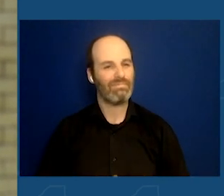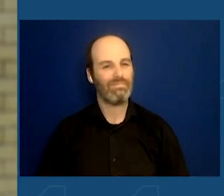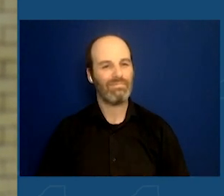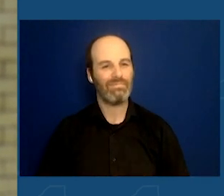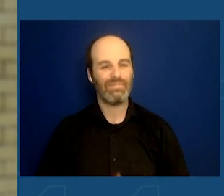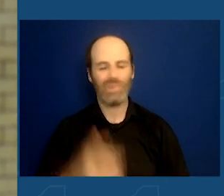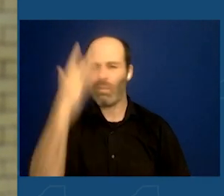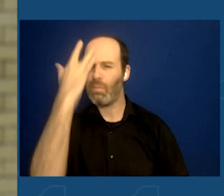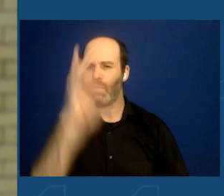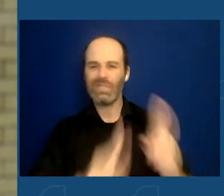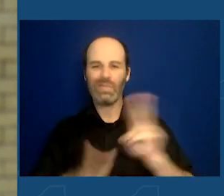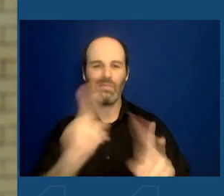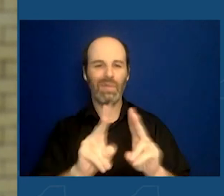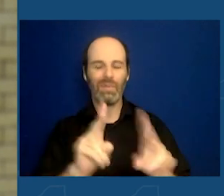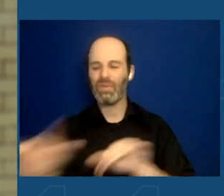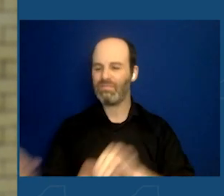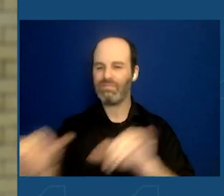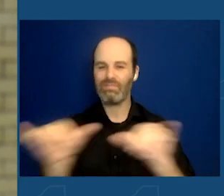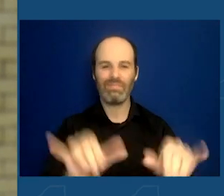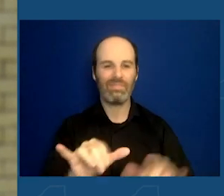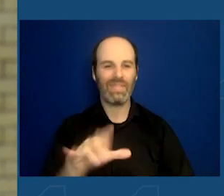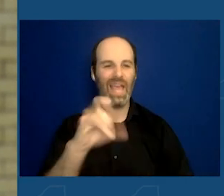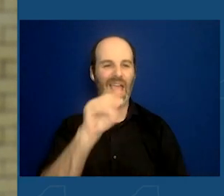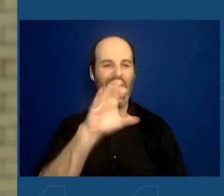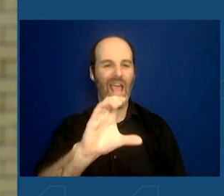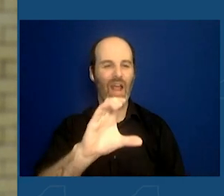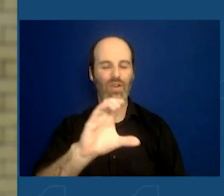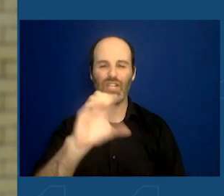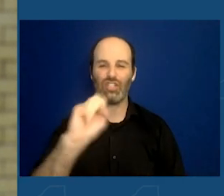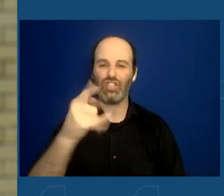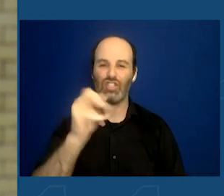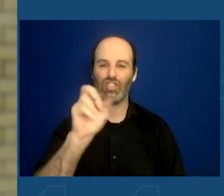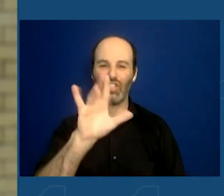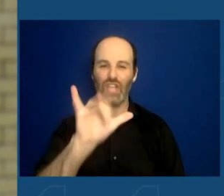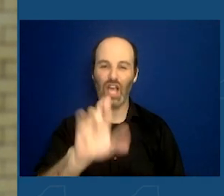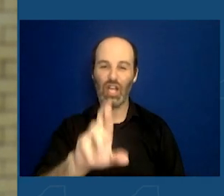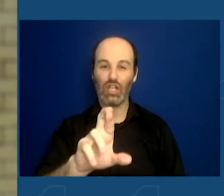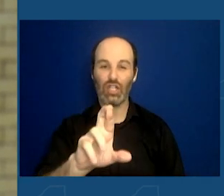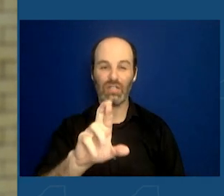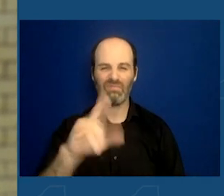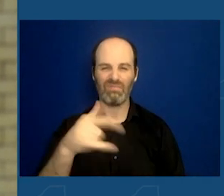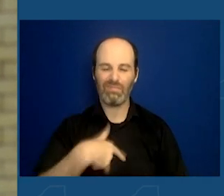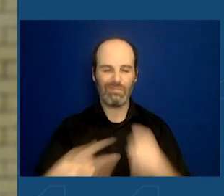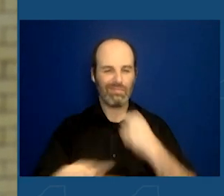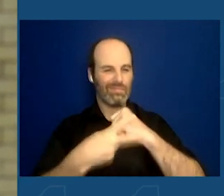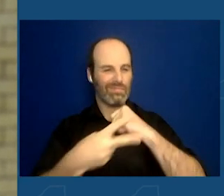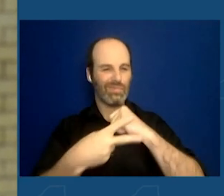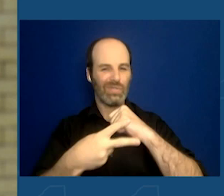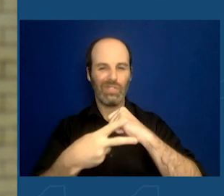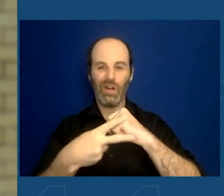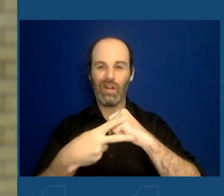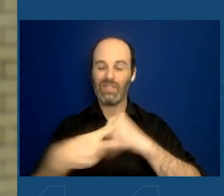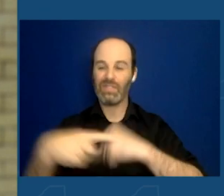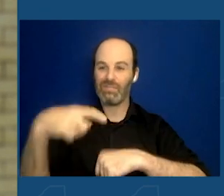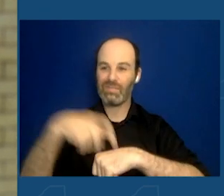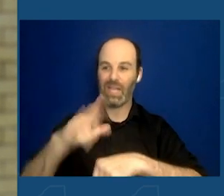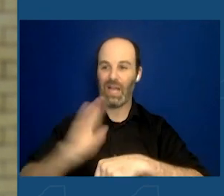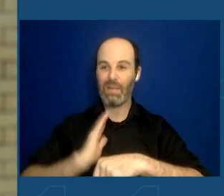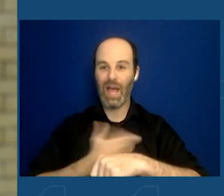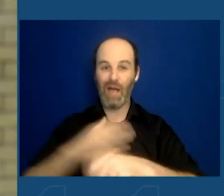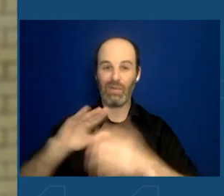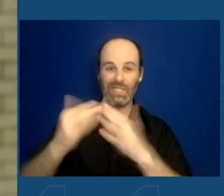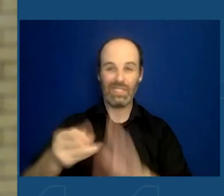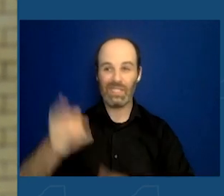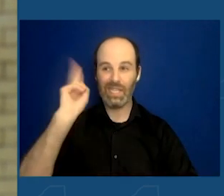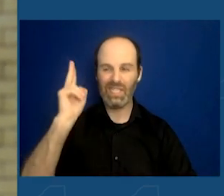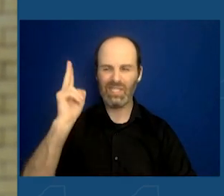Schneider preserved a time in our city's history, maybe 80s and 90s, when